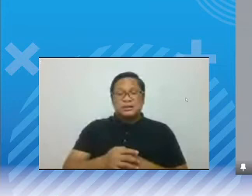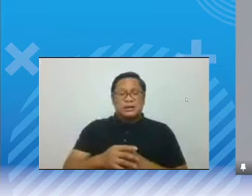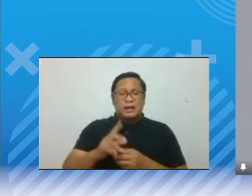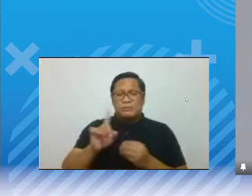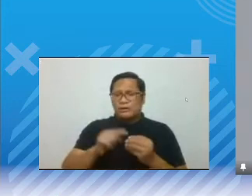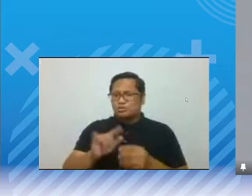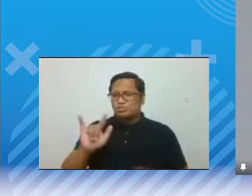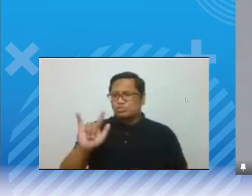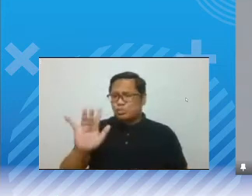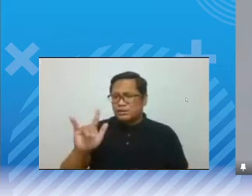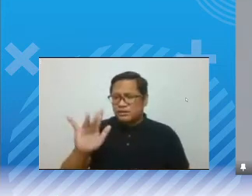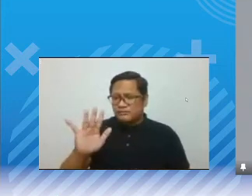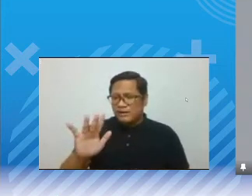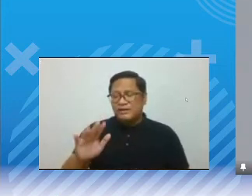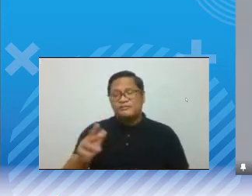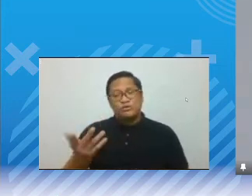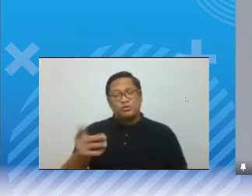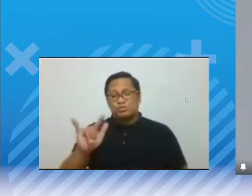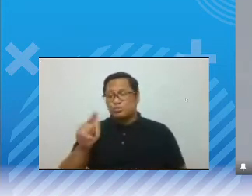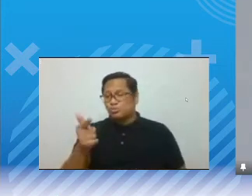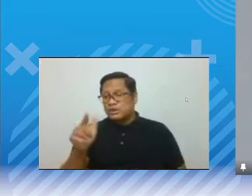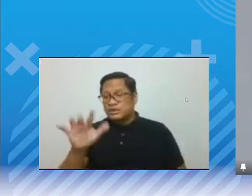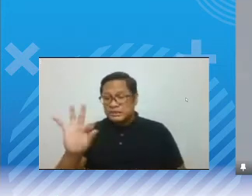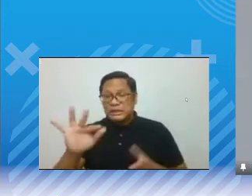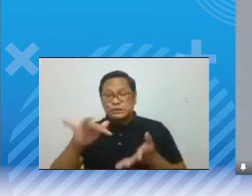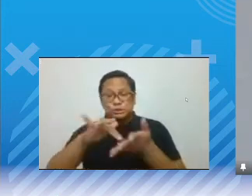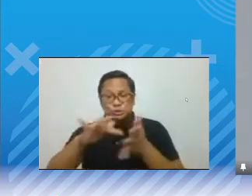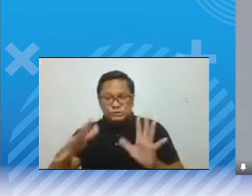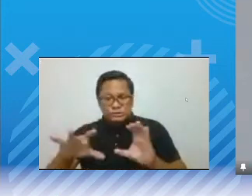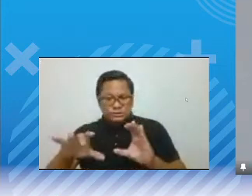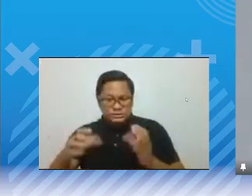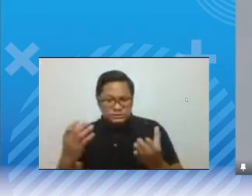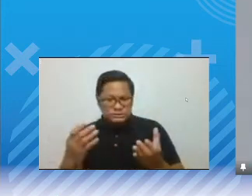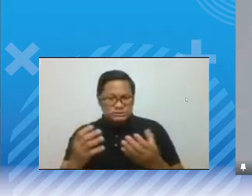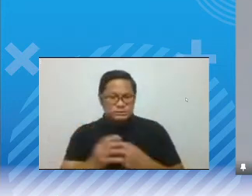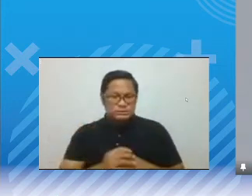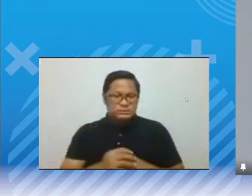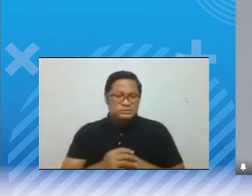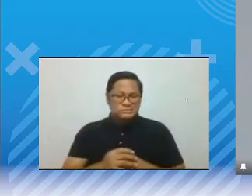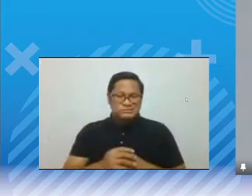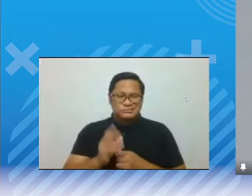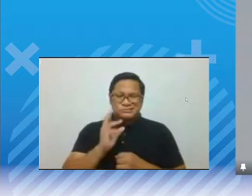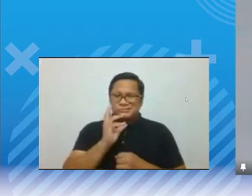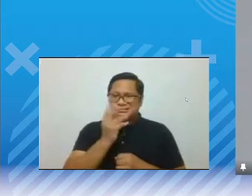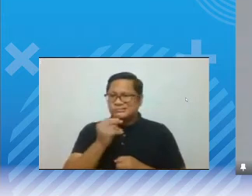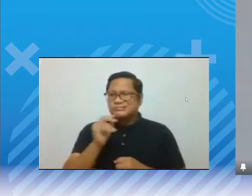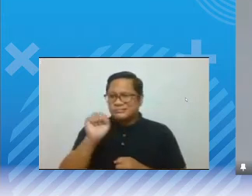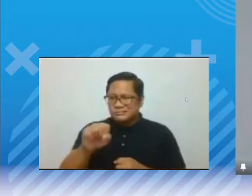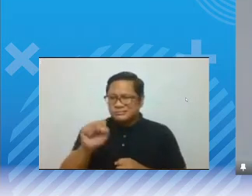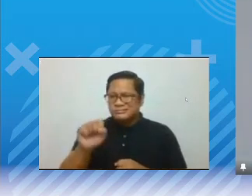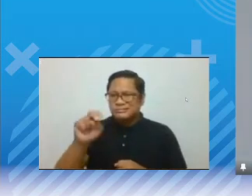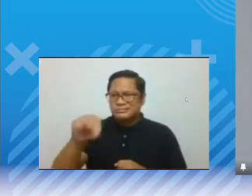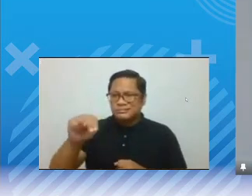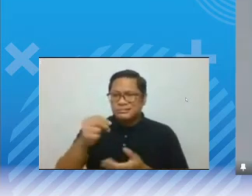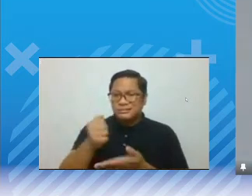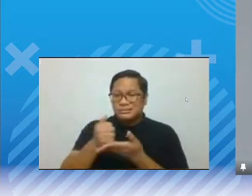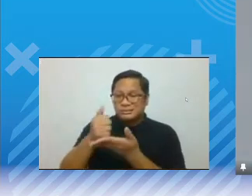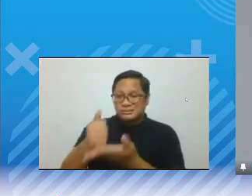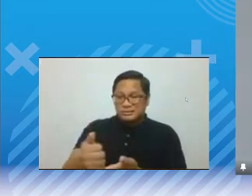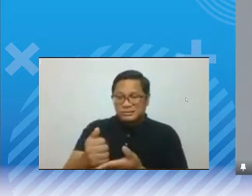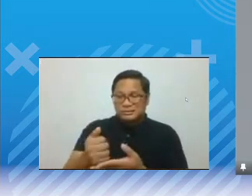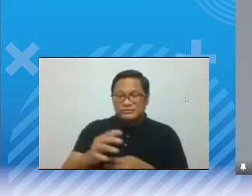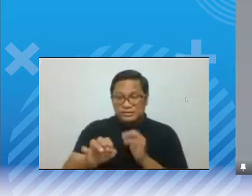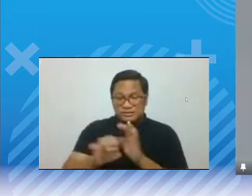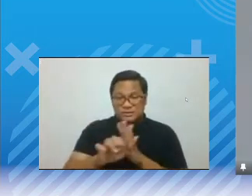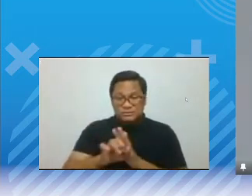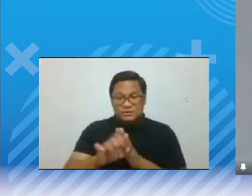29 students per class, um, who needs help. So if we could tap resources like these